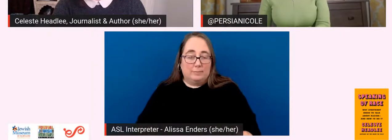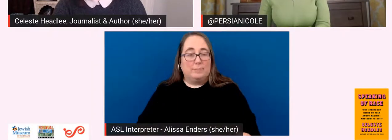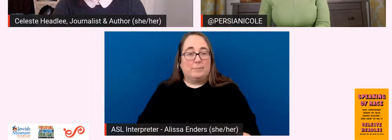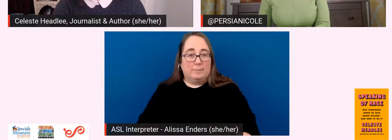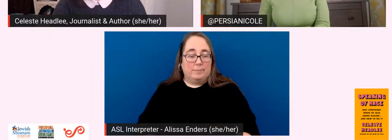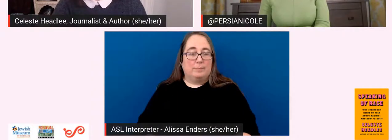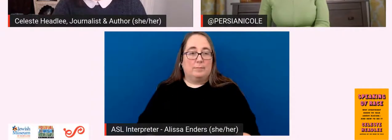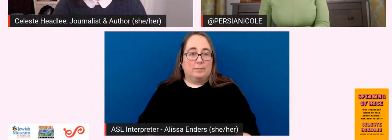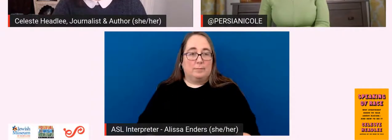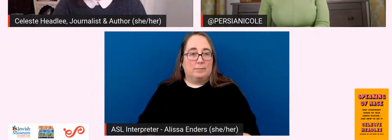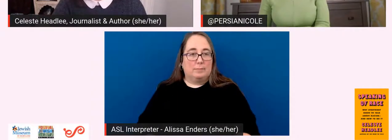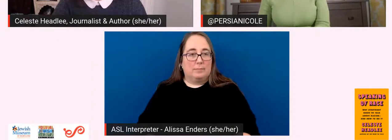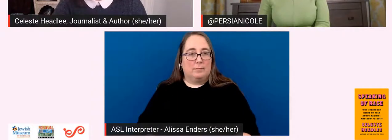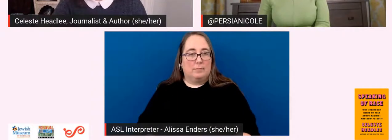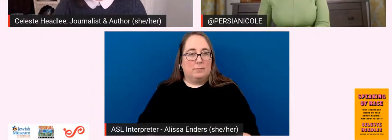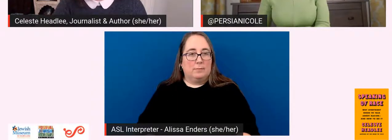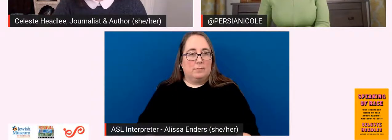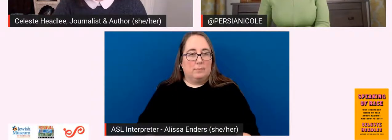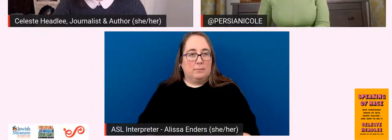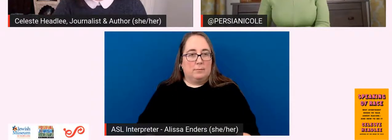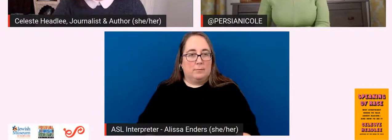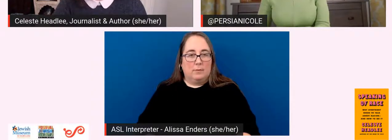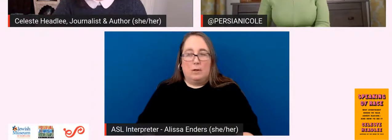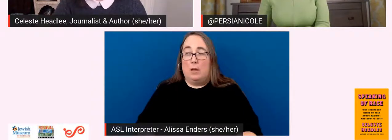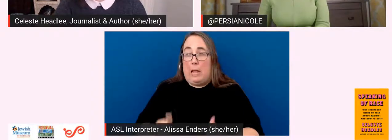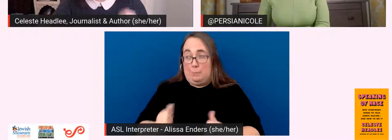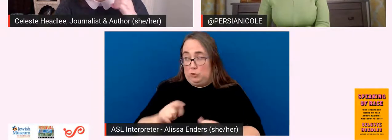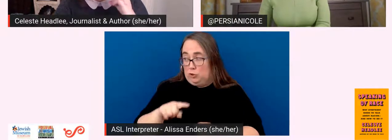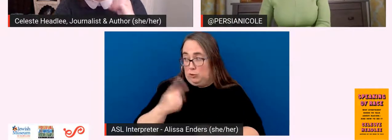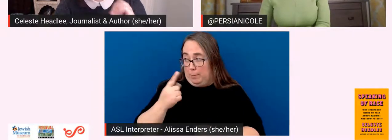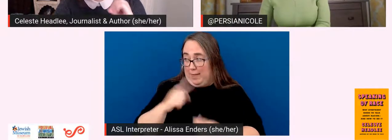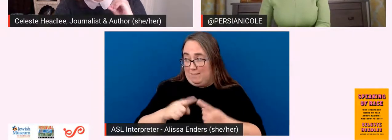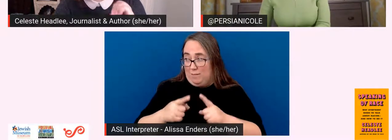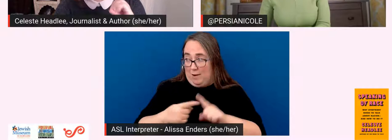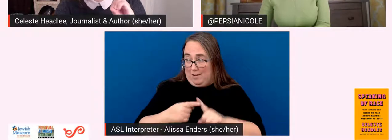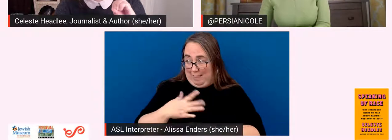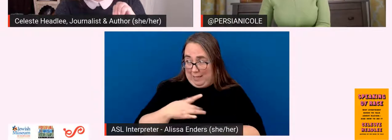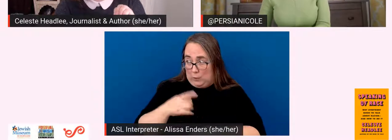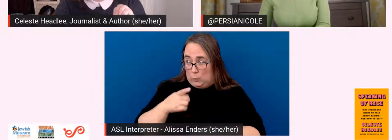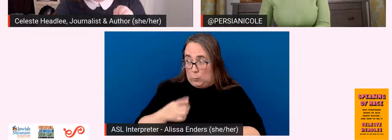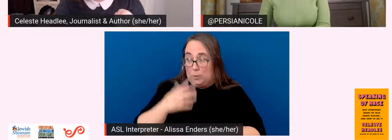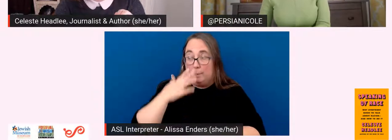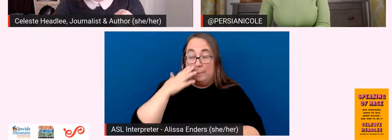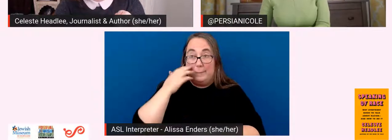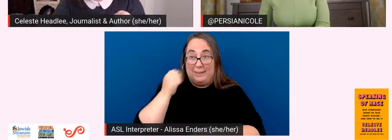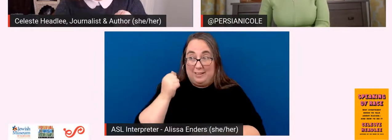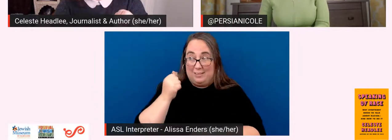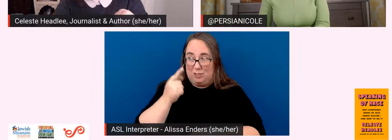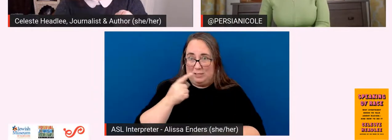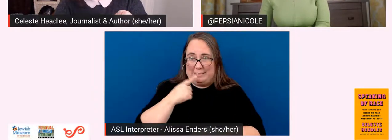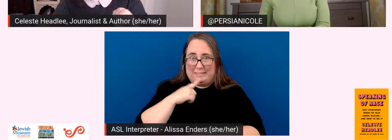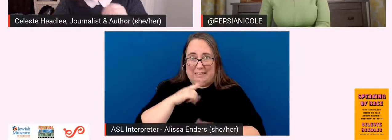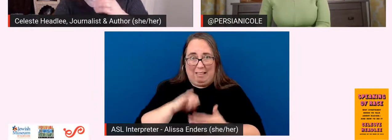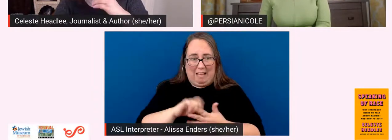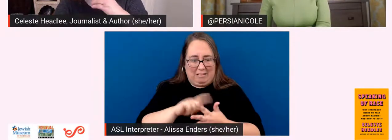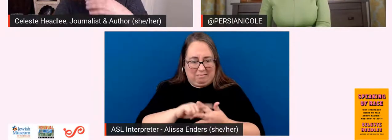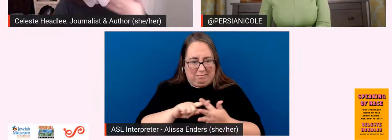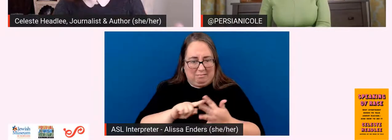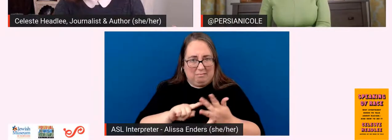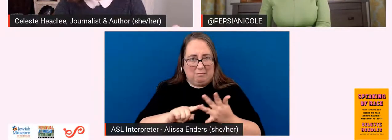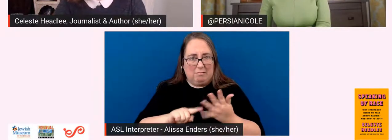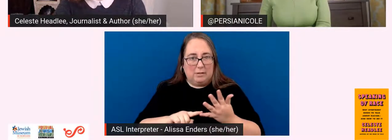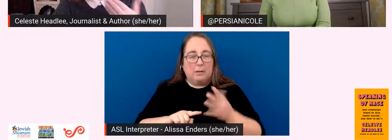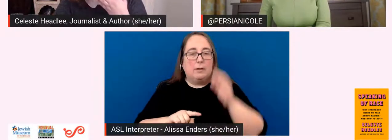And I also start to wonder, you know, how much does your Black friend like you? Because they're letting you out in the world and say these things. Right.